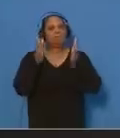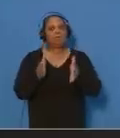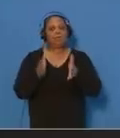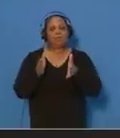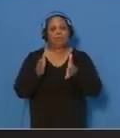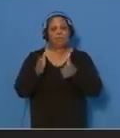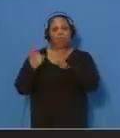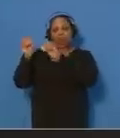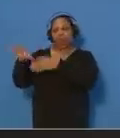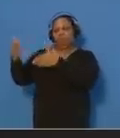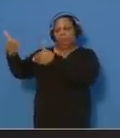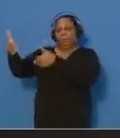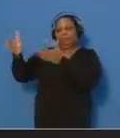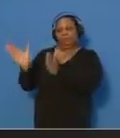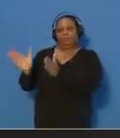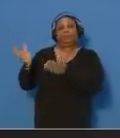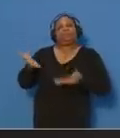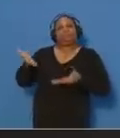essential delivery.